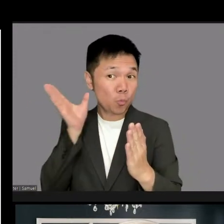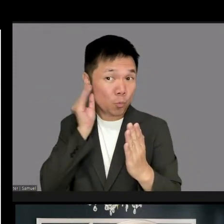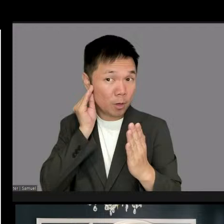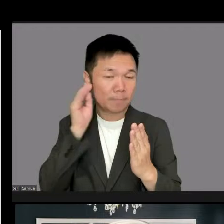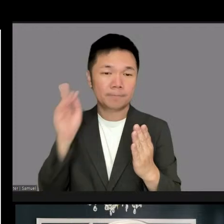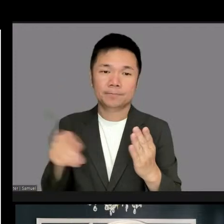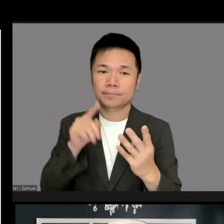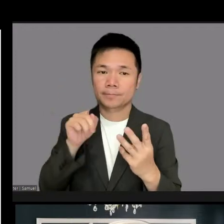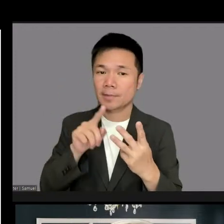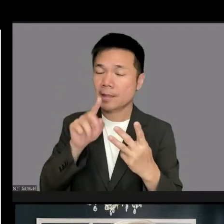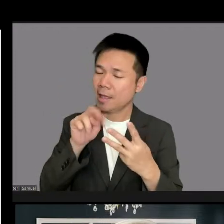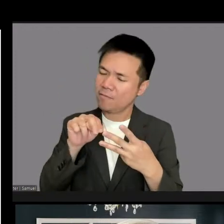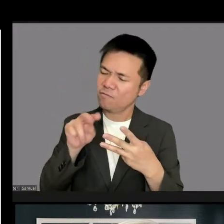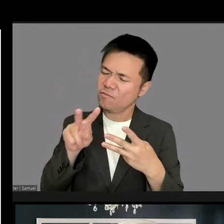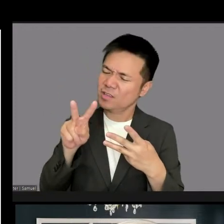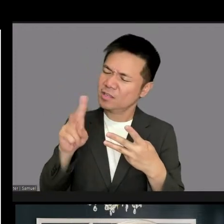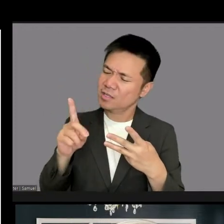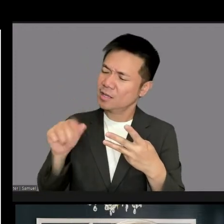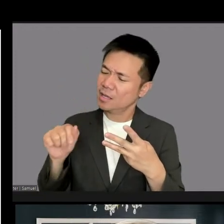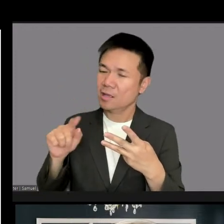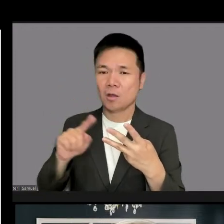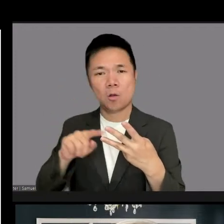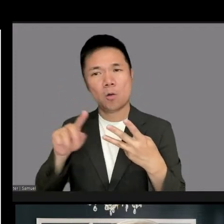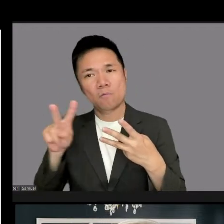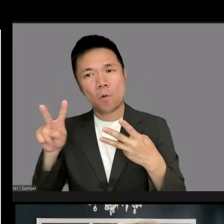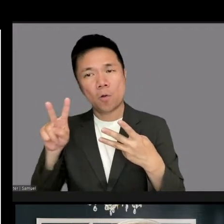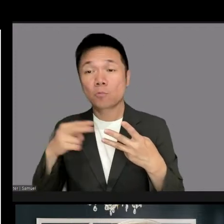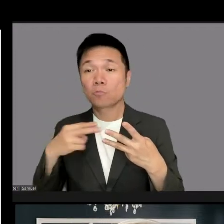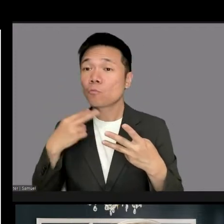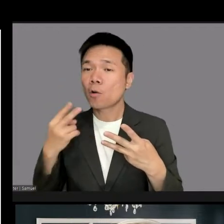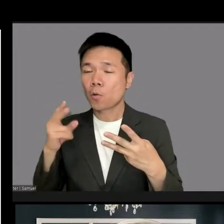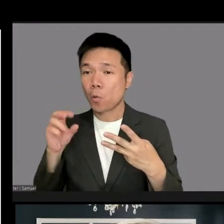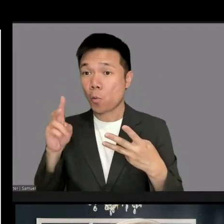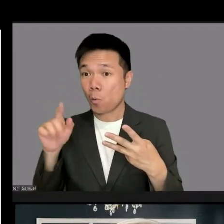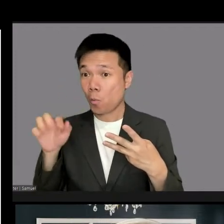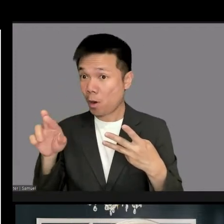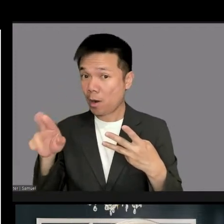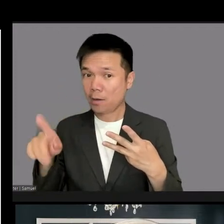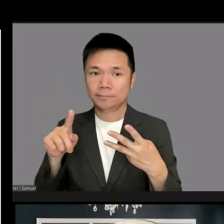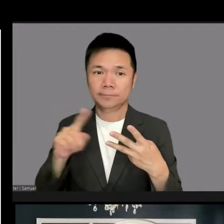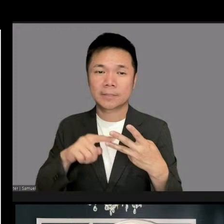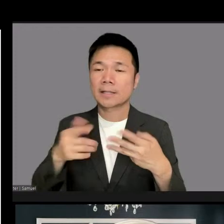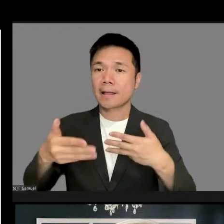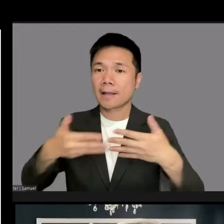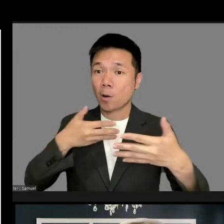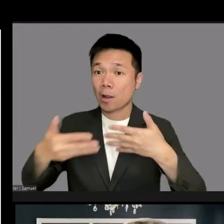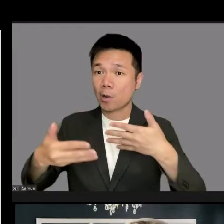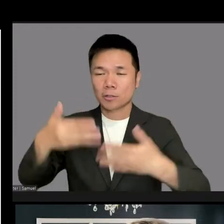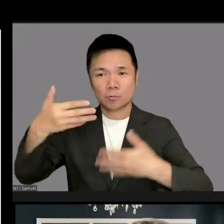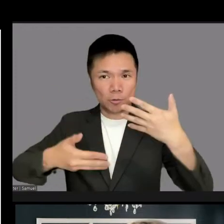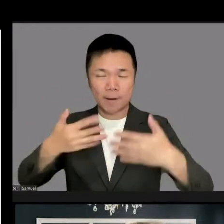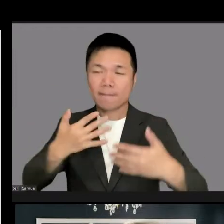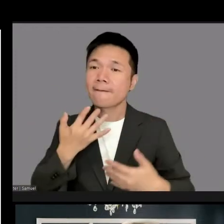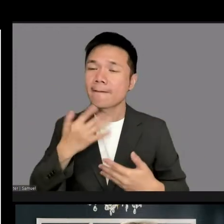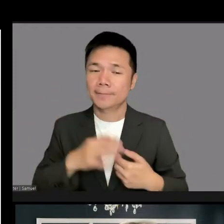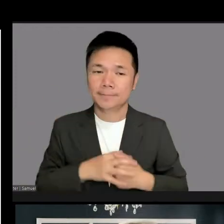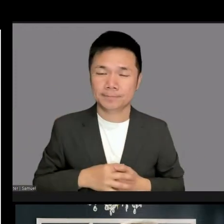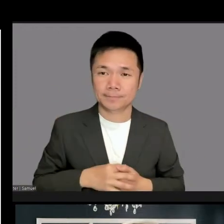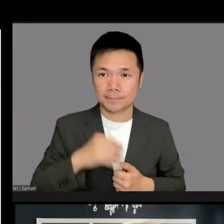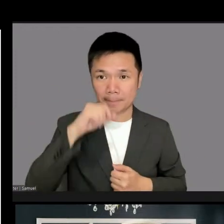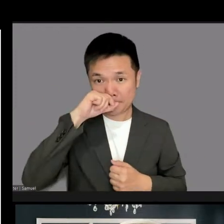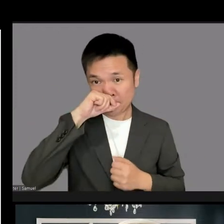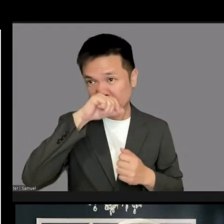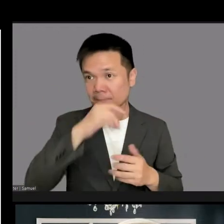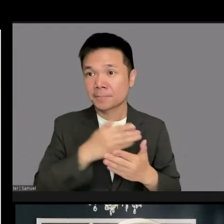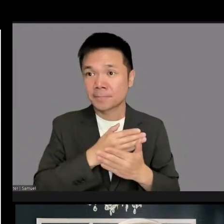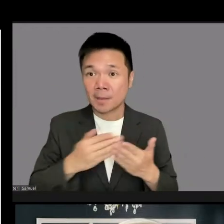use NVDA or VoiceOver, there are some other ones out there, and then you also need some sort of color contrast analyzer. Now, of course, when you're